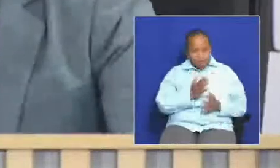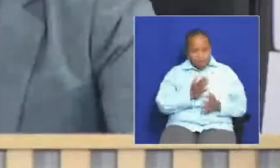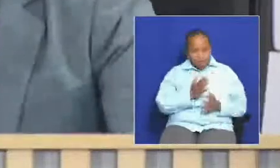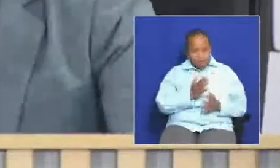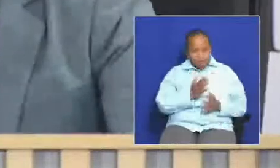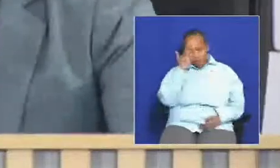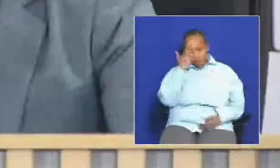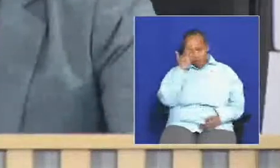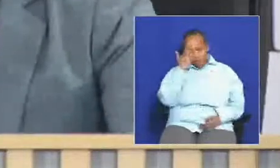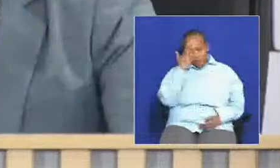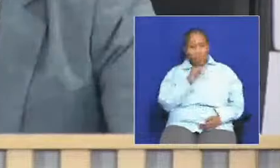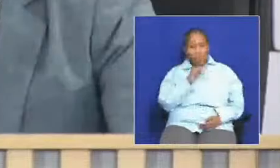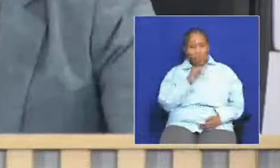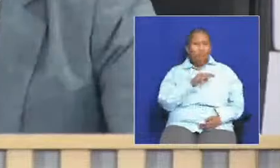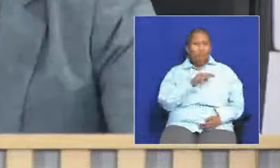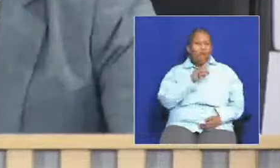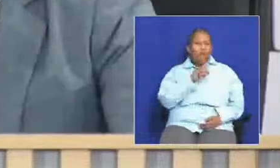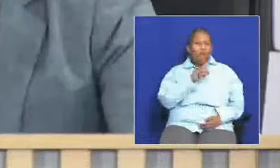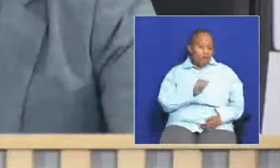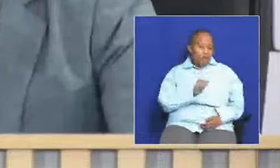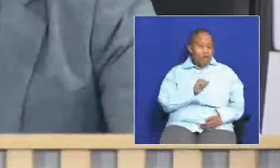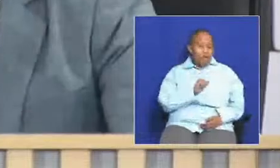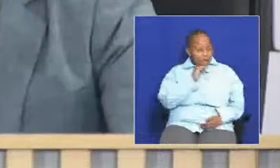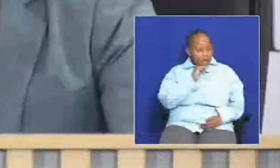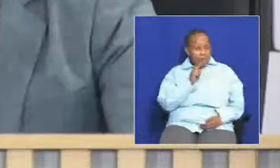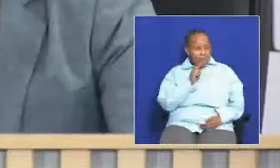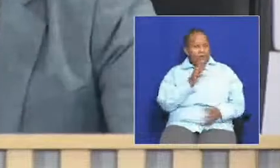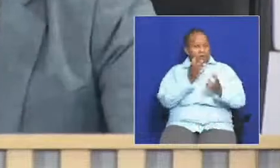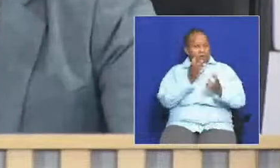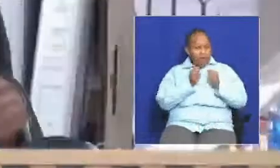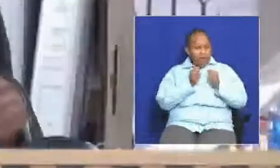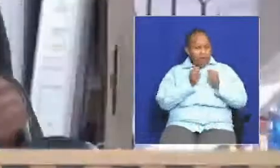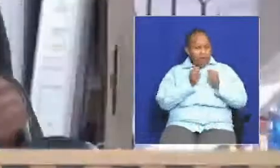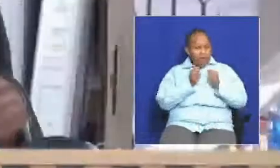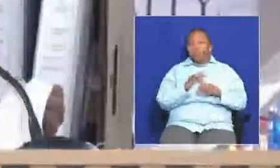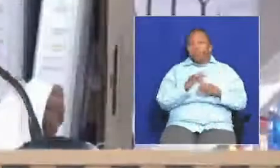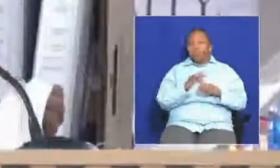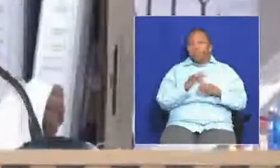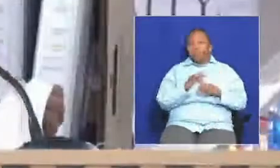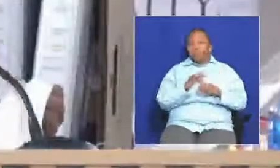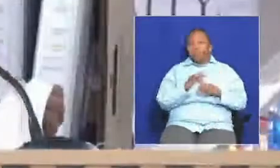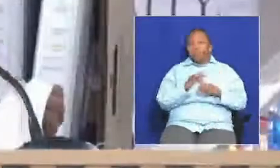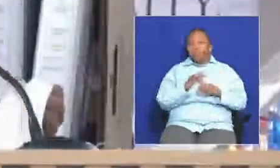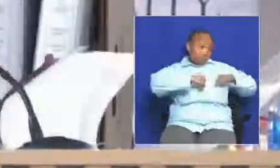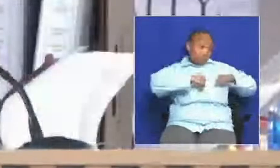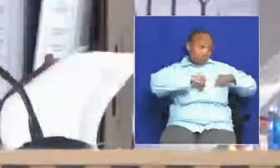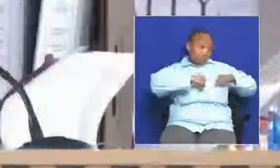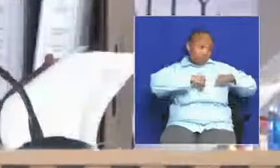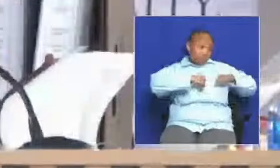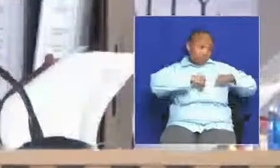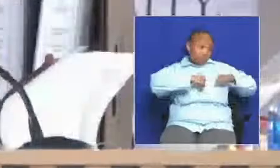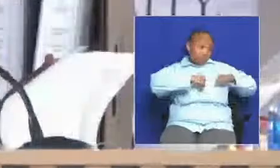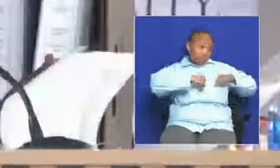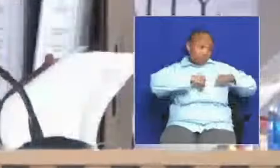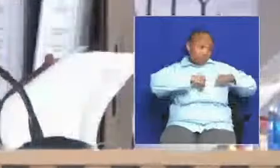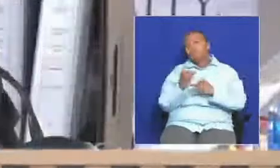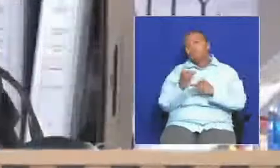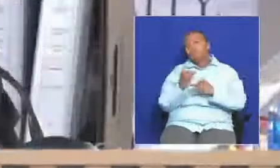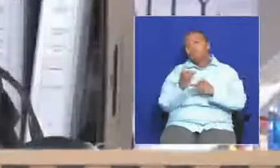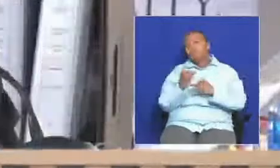Maumela, whatever that may mean for the. I agree. Okay. So then my question is, where did you obtain